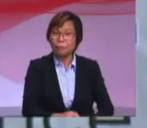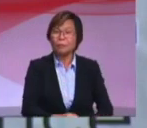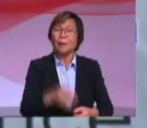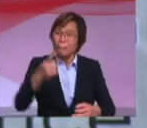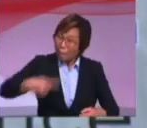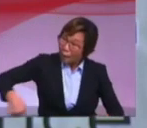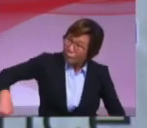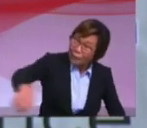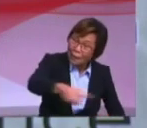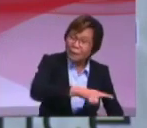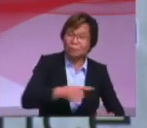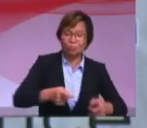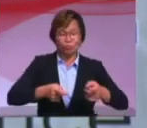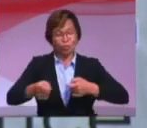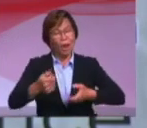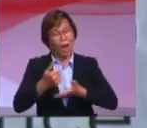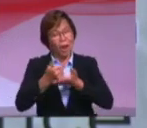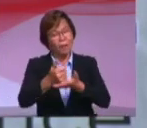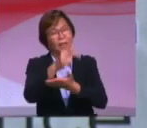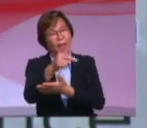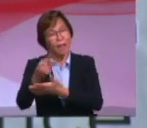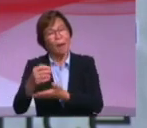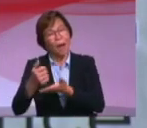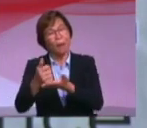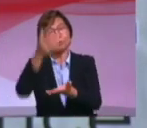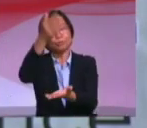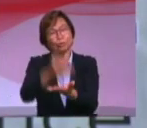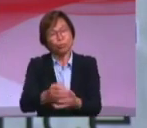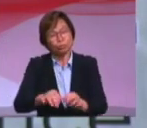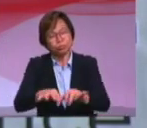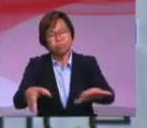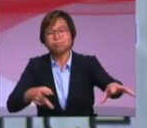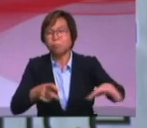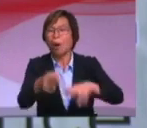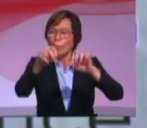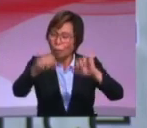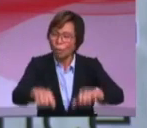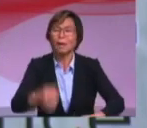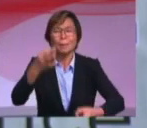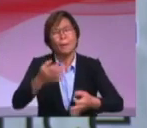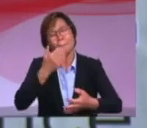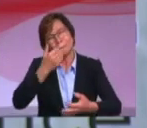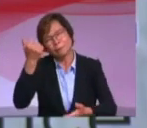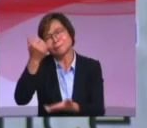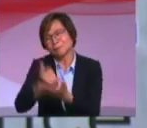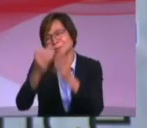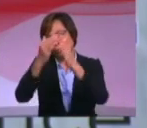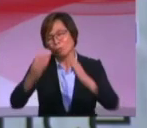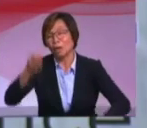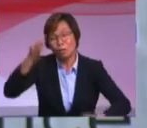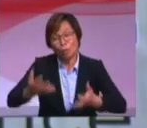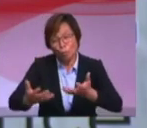public has can control and help the ministry of health to break the chain of infection uh if if possible stay at home if you have